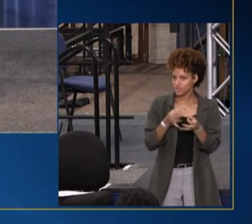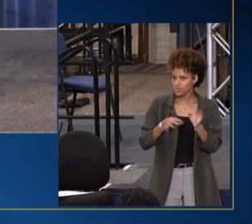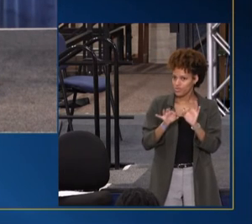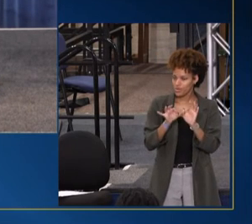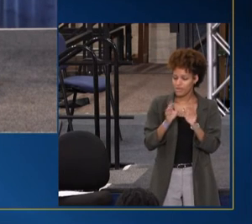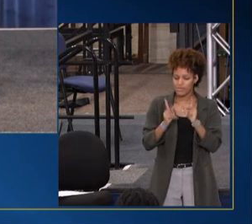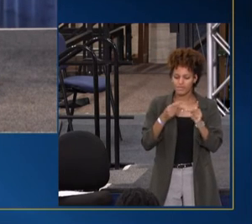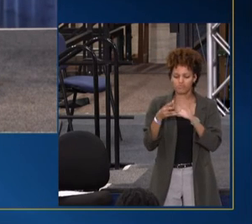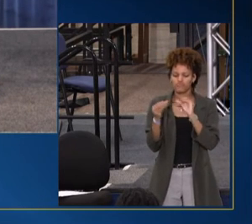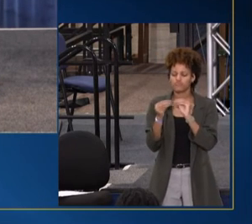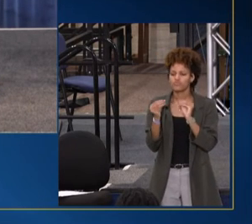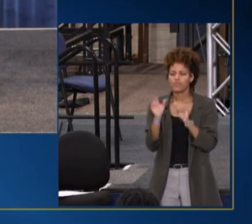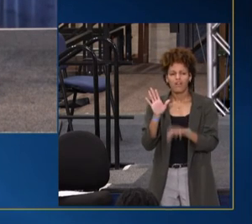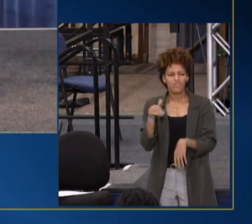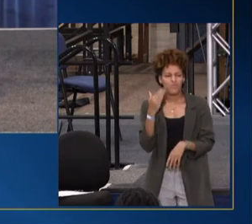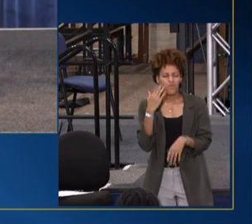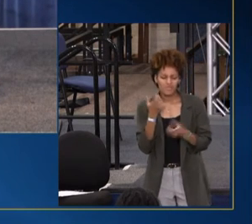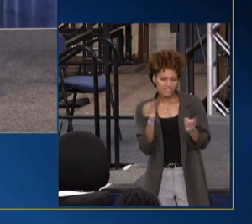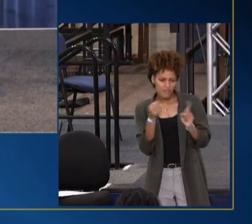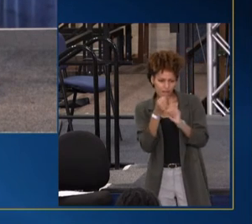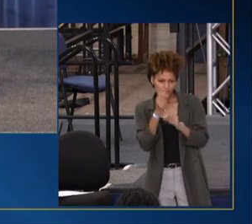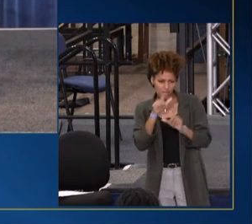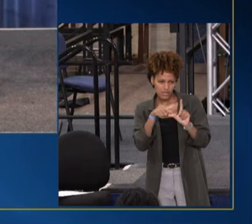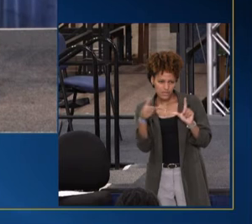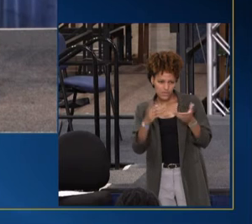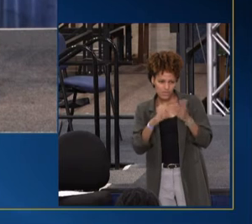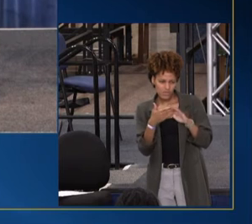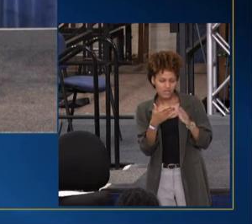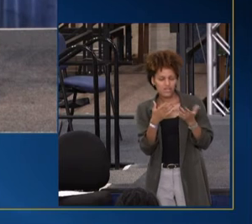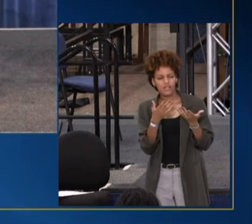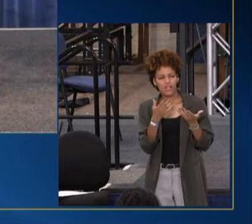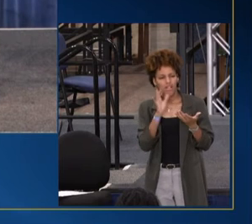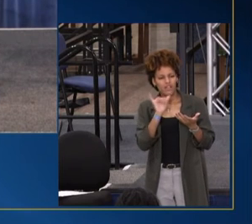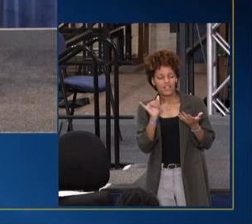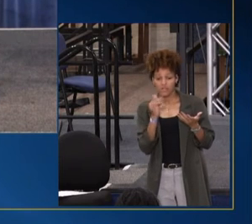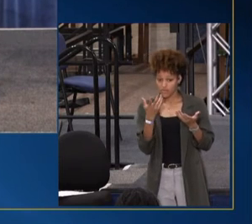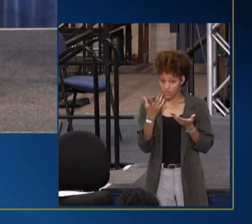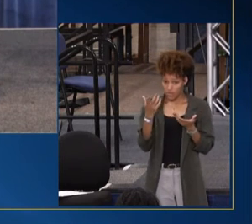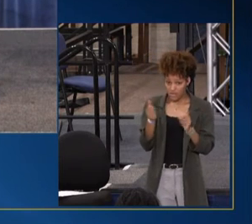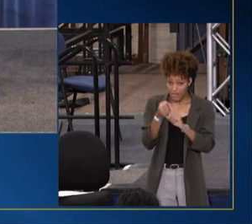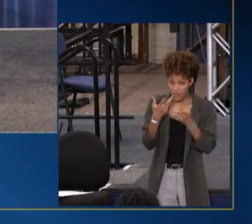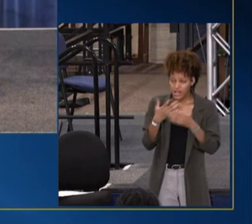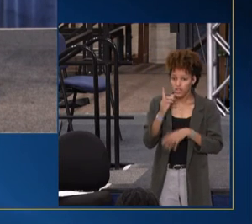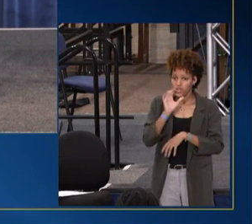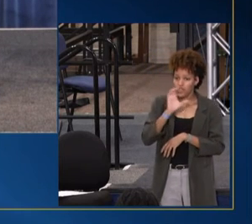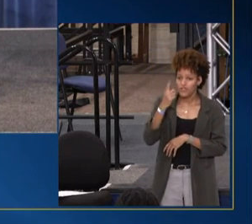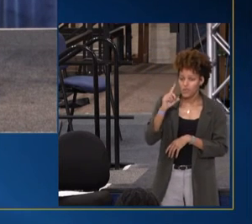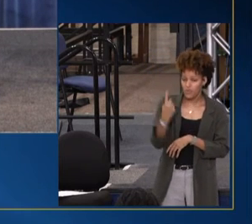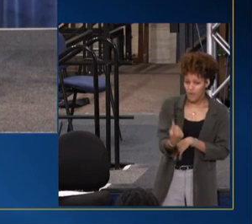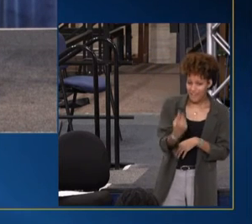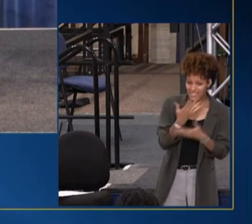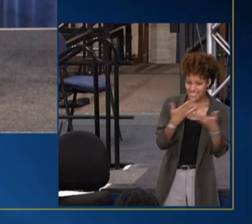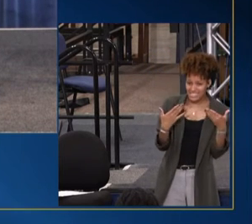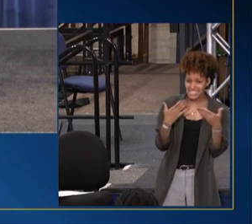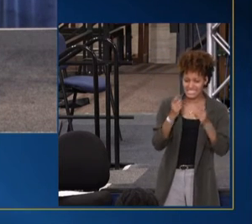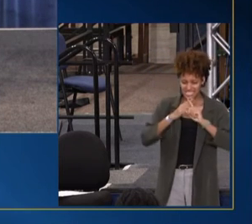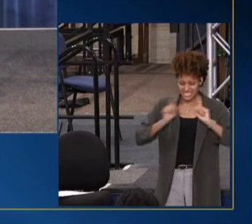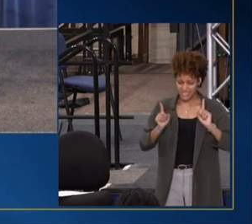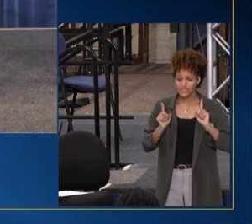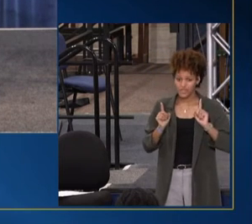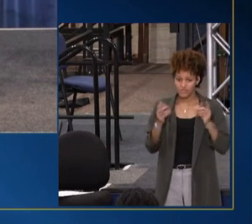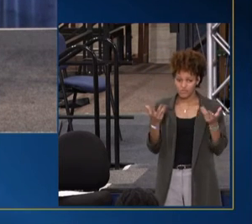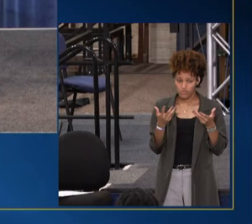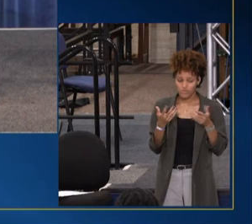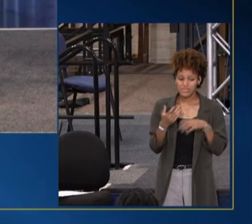people say, you know, what's affecting the LGBTQ community? What they're looking for is one single thing that is different for LGBTQ people than everything